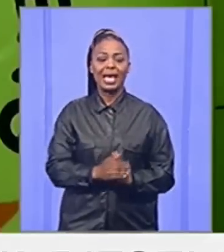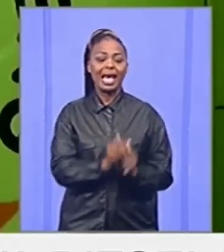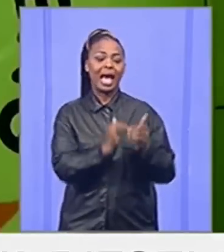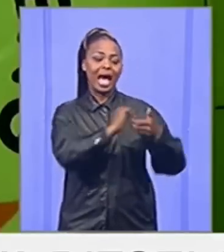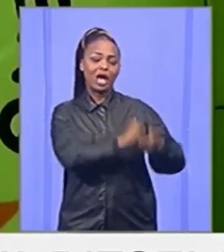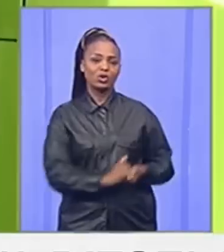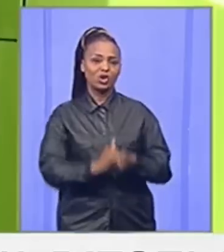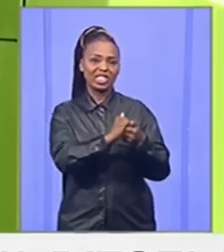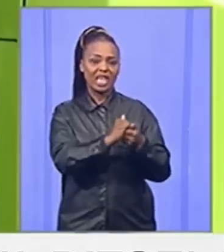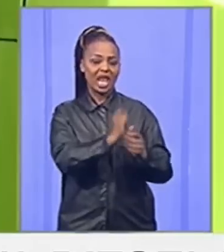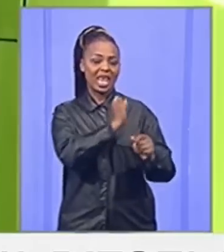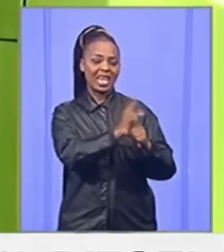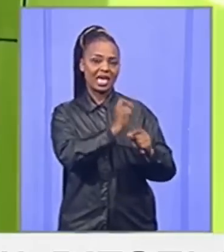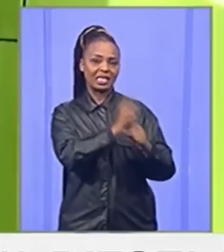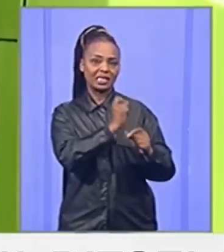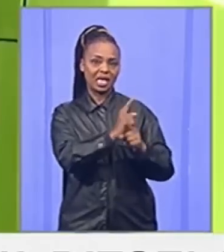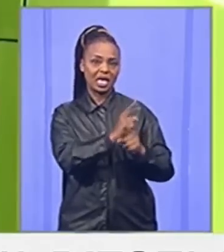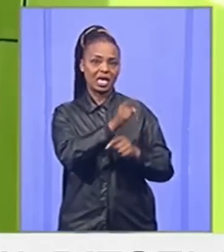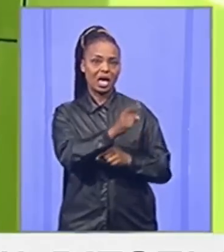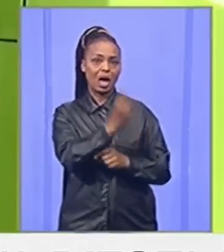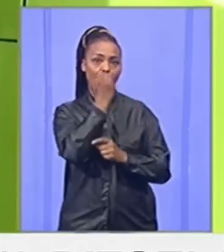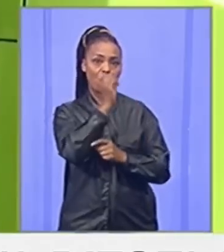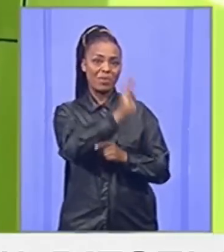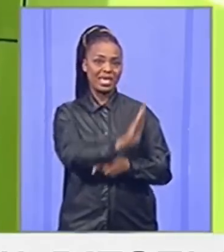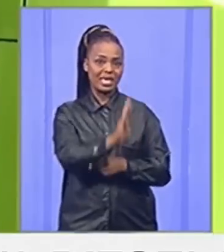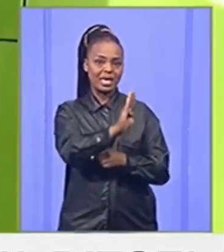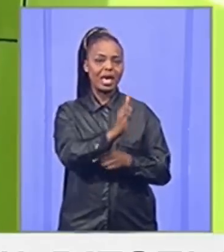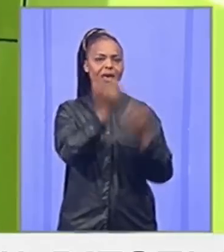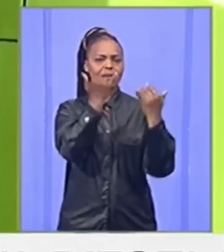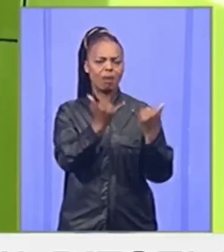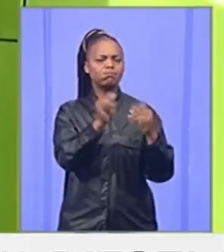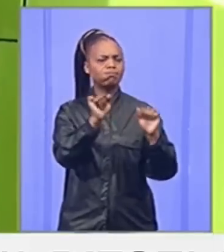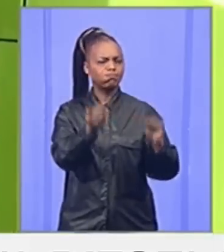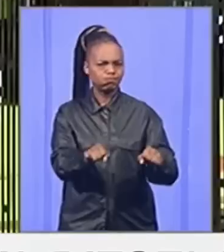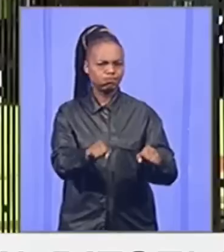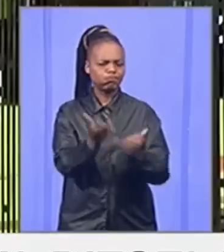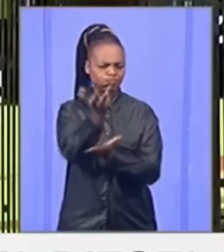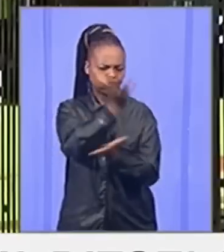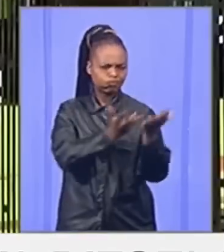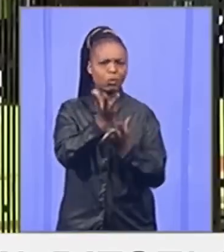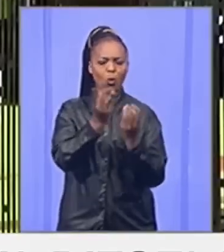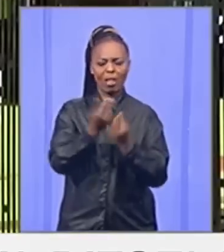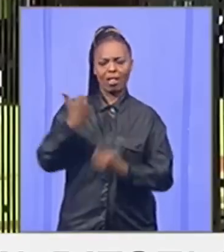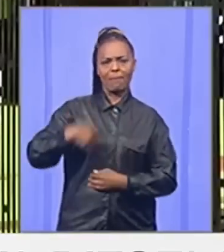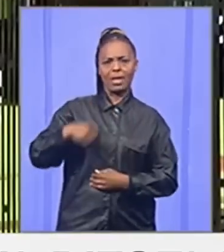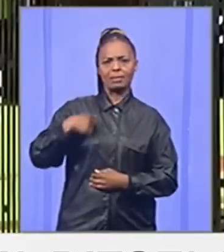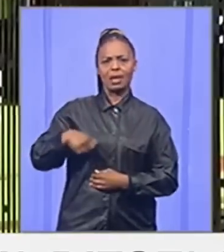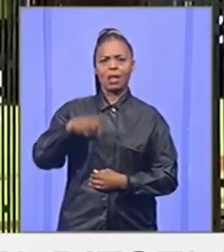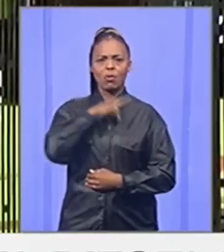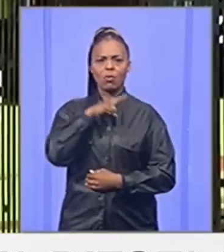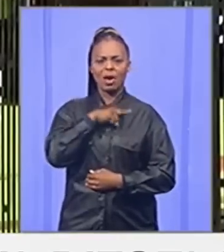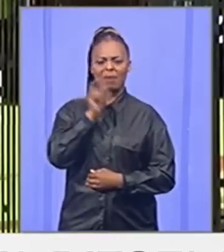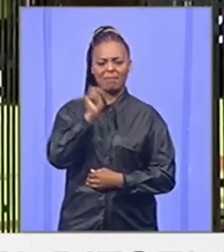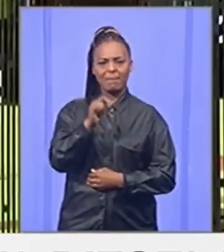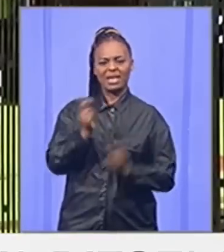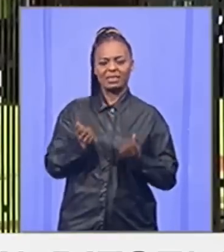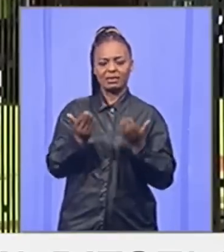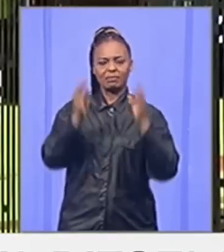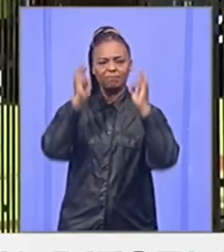wa Greater Bloemfontein Taxi Association o netefaditse gore o dipoledišanong le mmasepala malebana le ditirelo tše tša